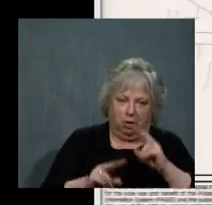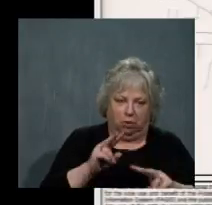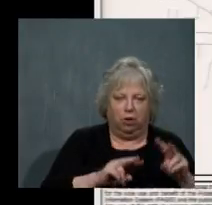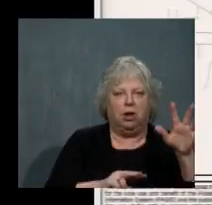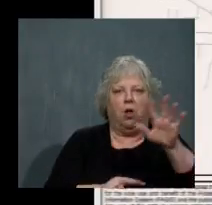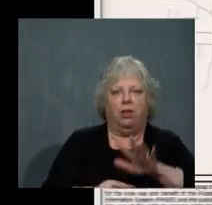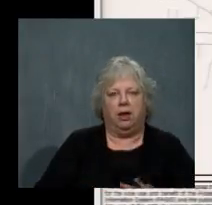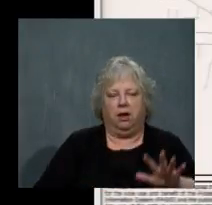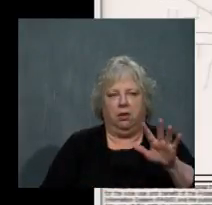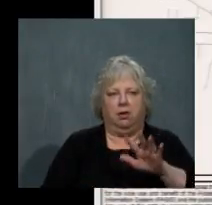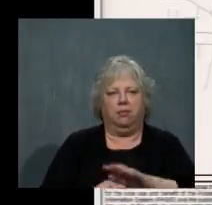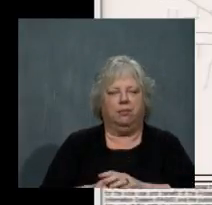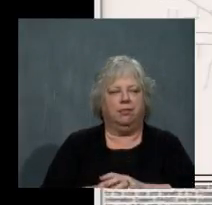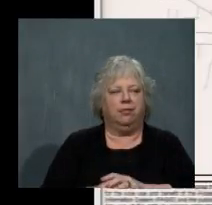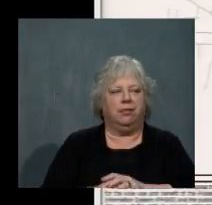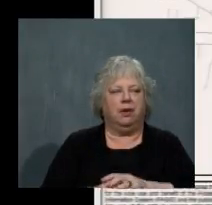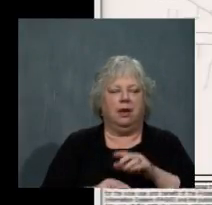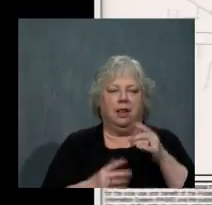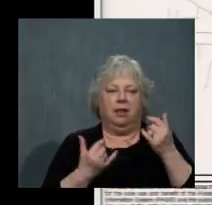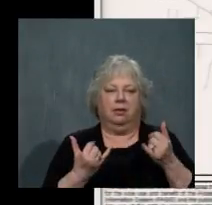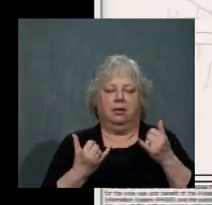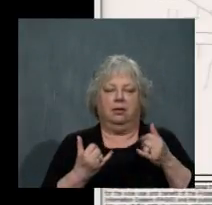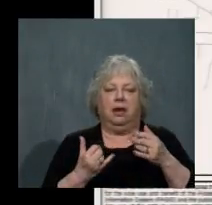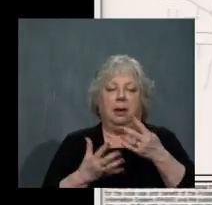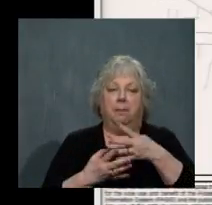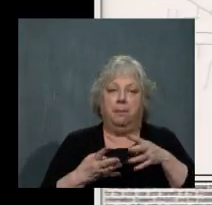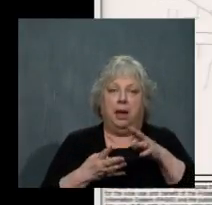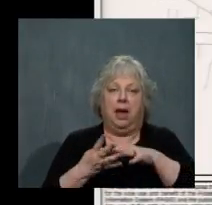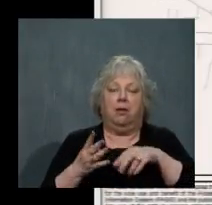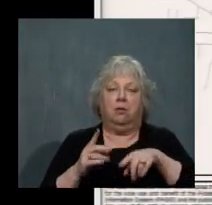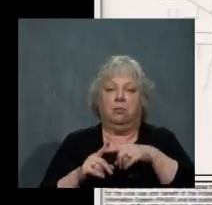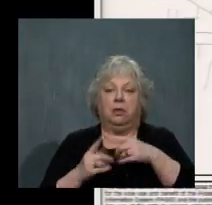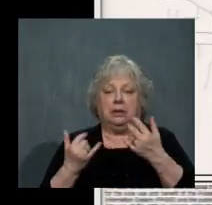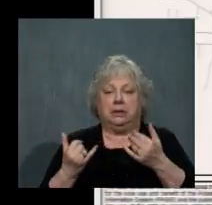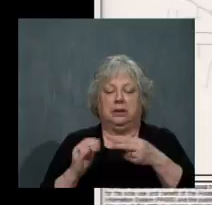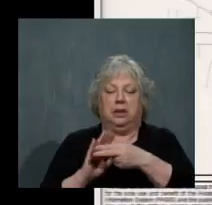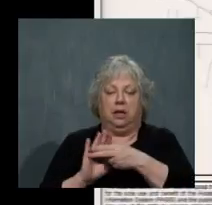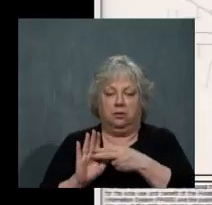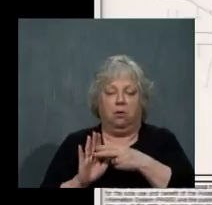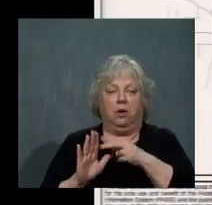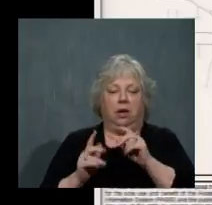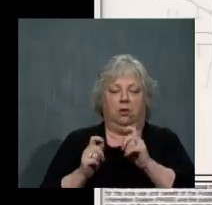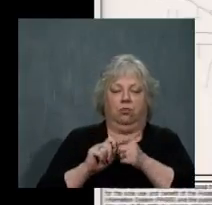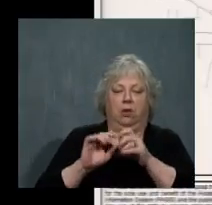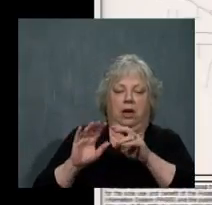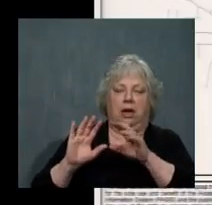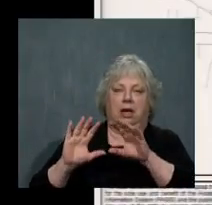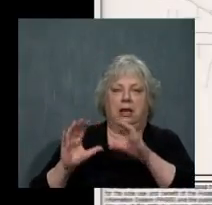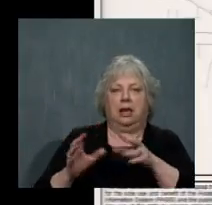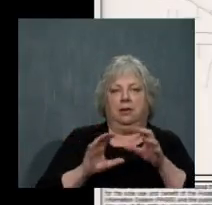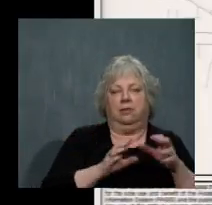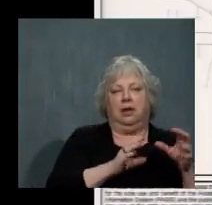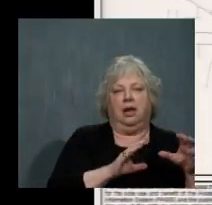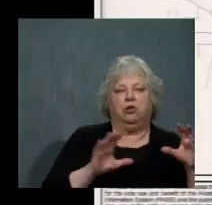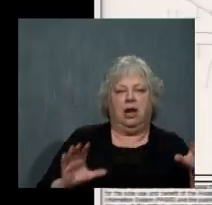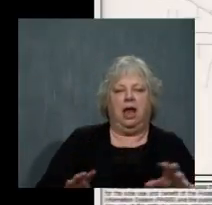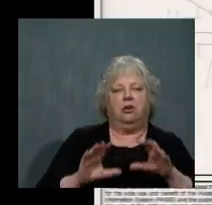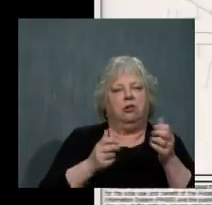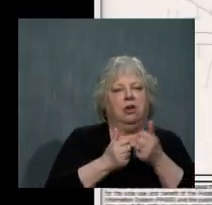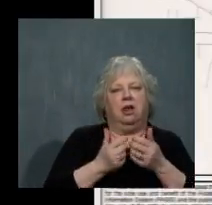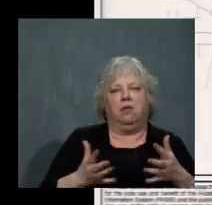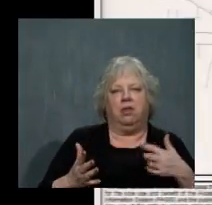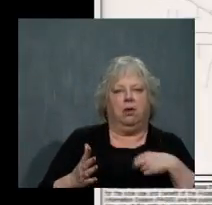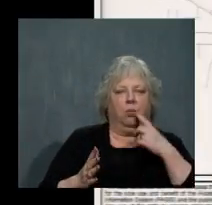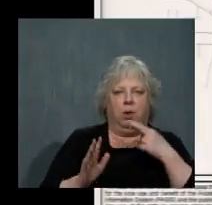The existing development pattern, as well as the existing zoning and recent reclassification actions, we reviewed all